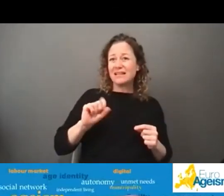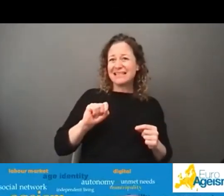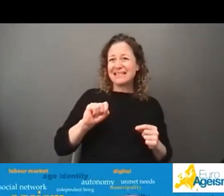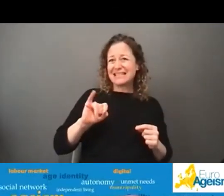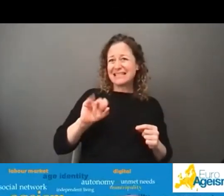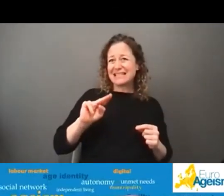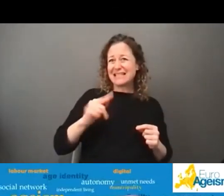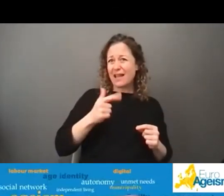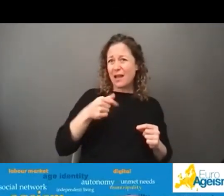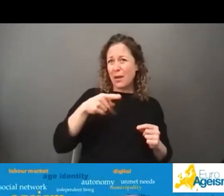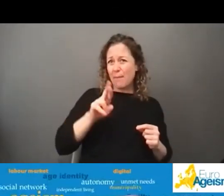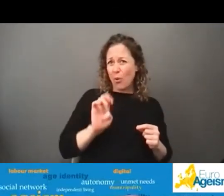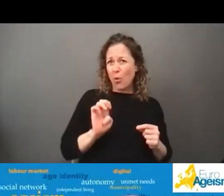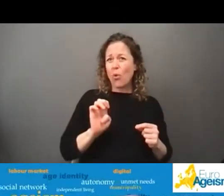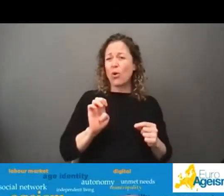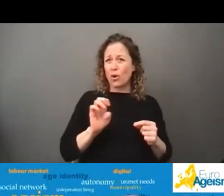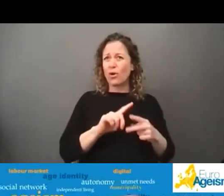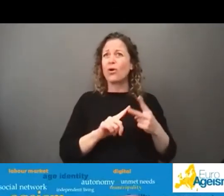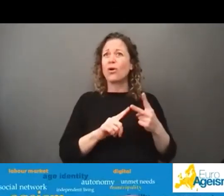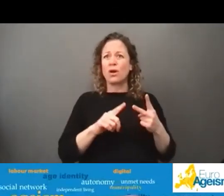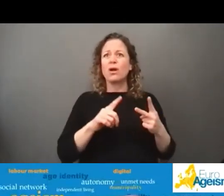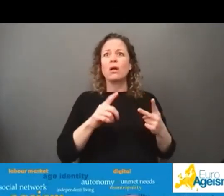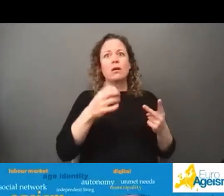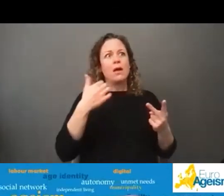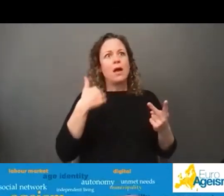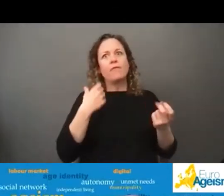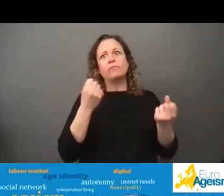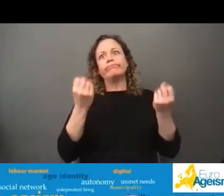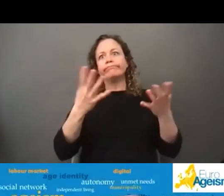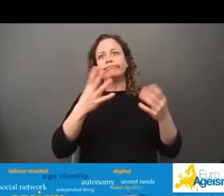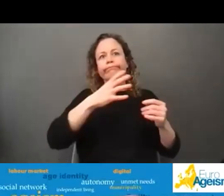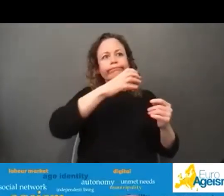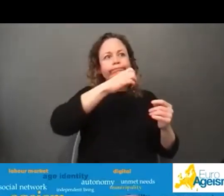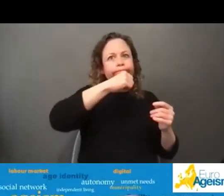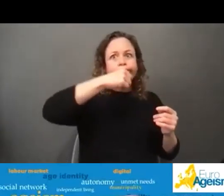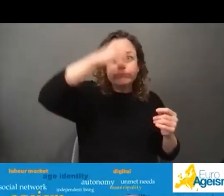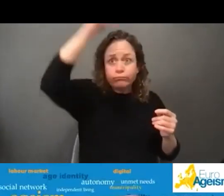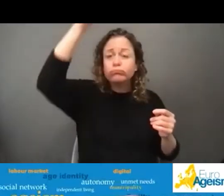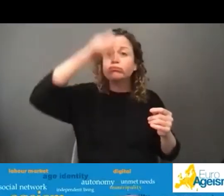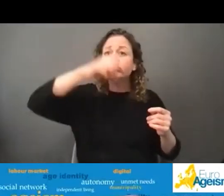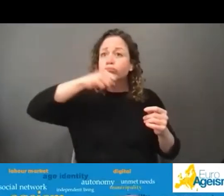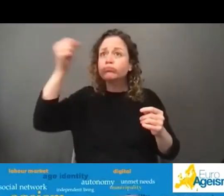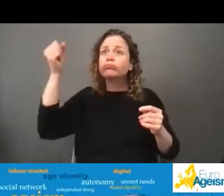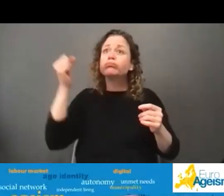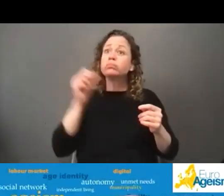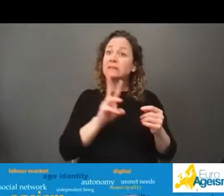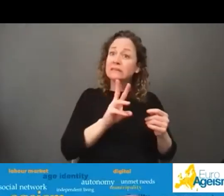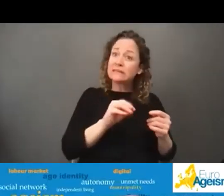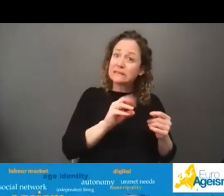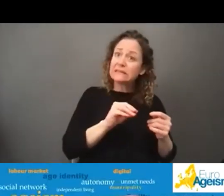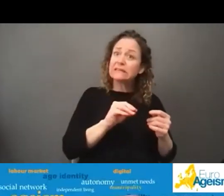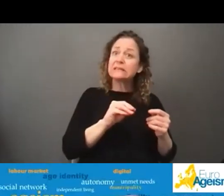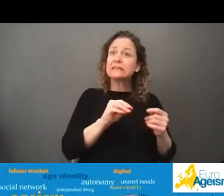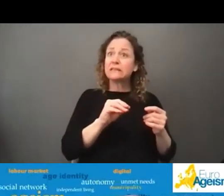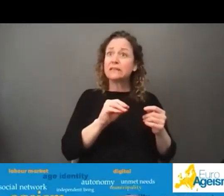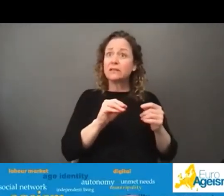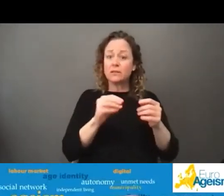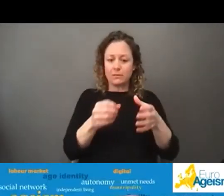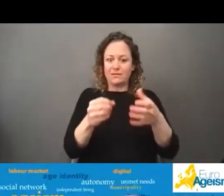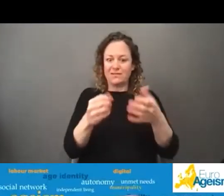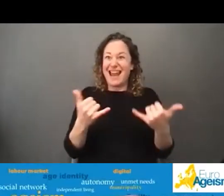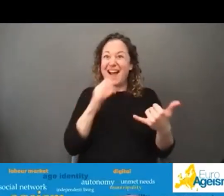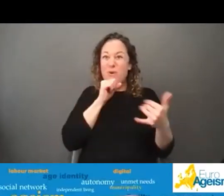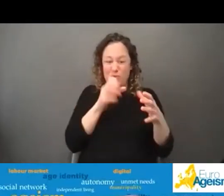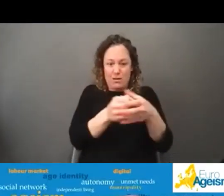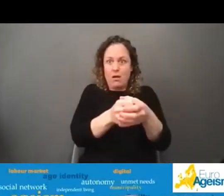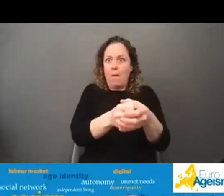they're actually getting into super agers. The 65 plus or 55 plus population is actually growing much bigger